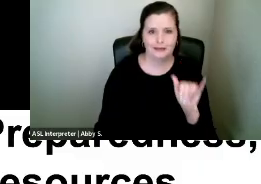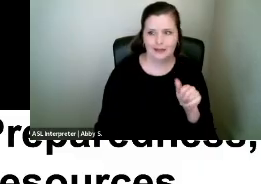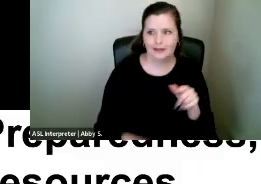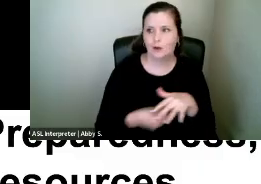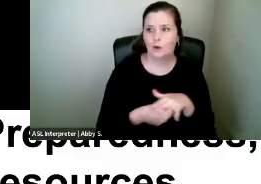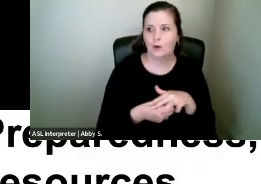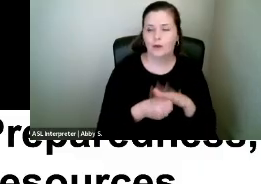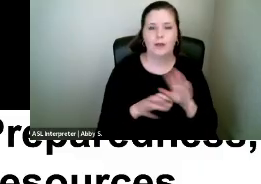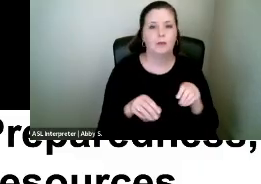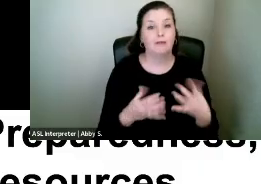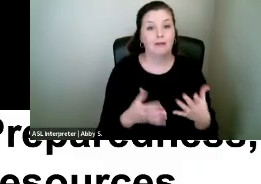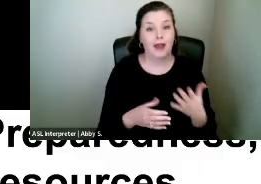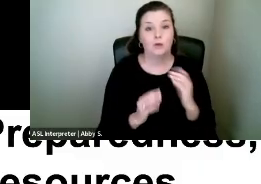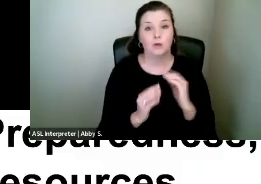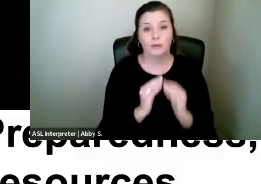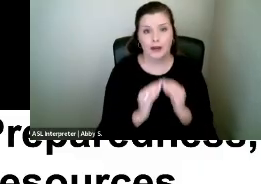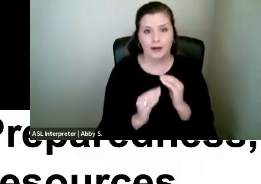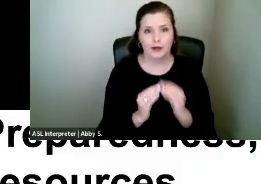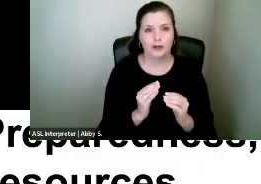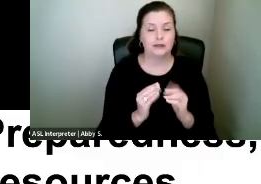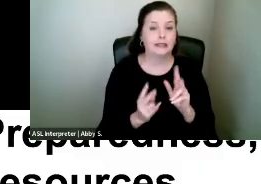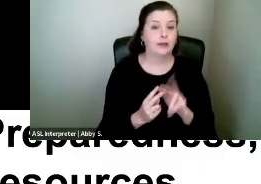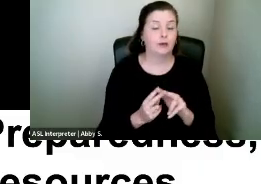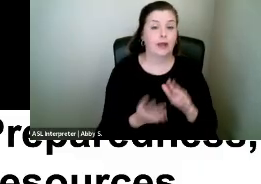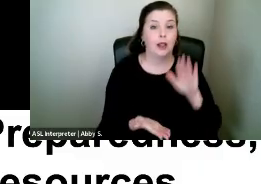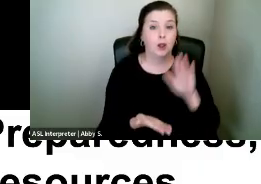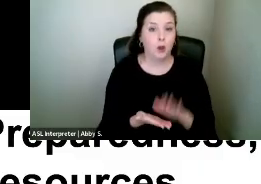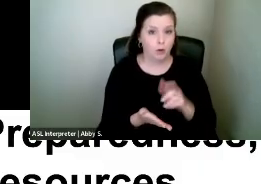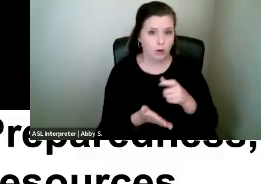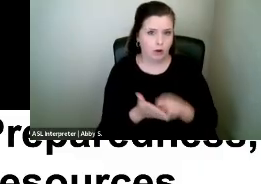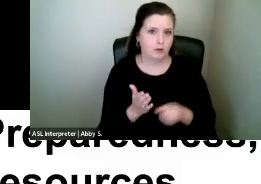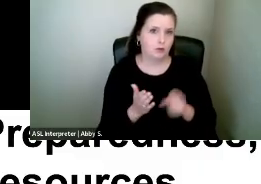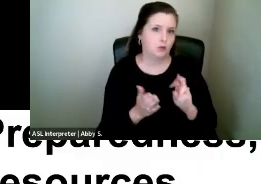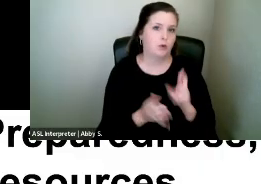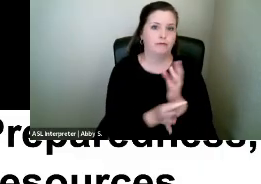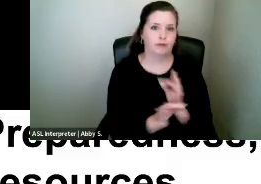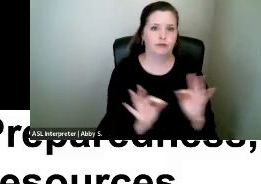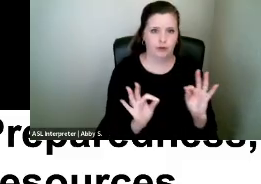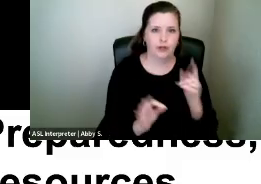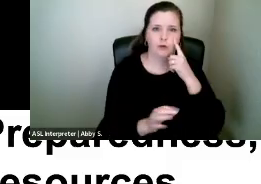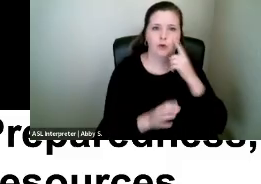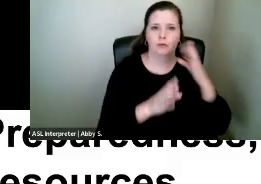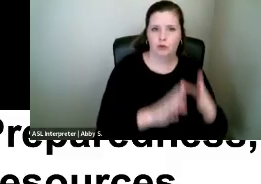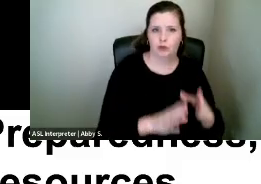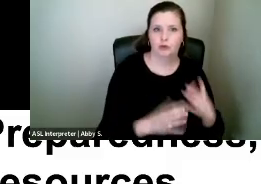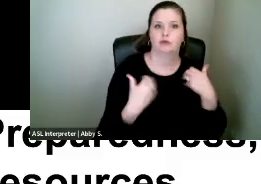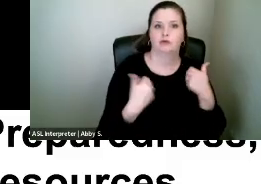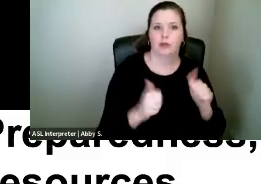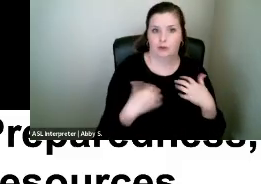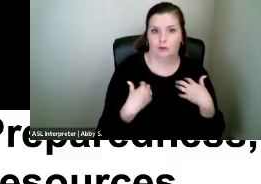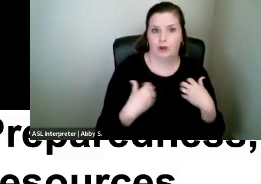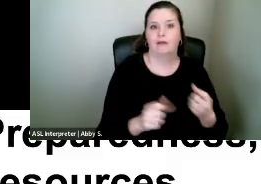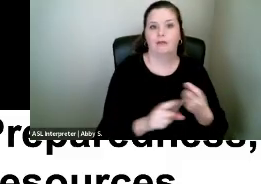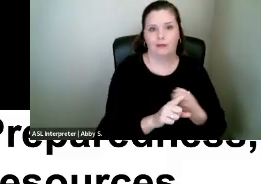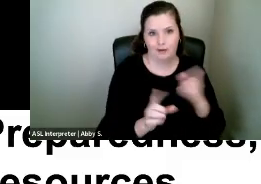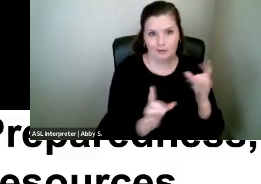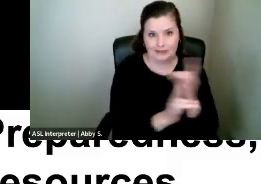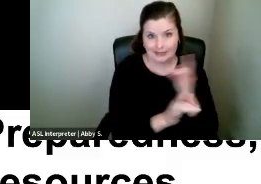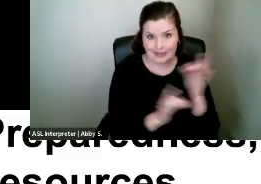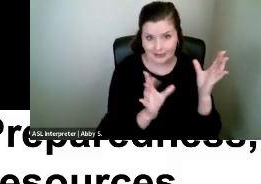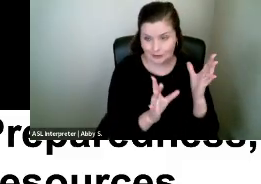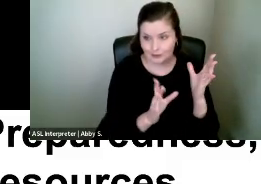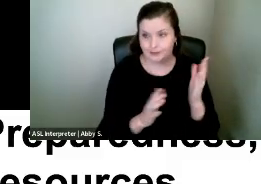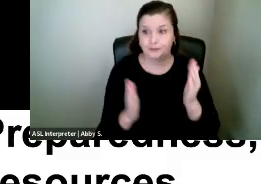those repairs at either low or no cost to the person who is recovering from a disaster. There are local